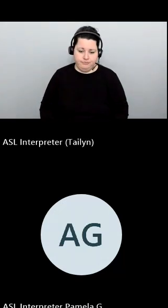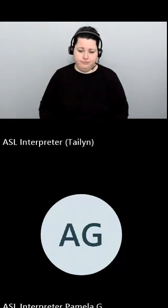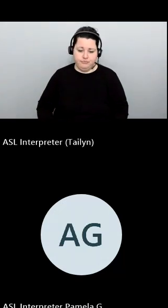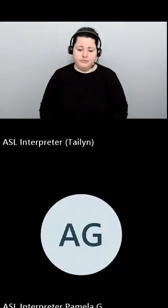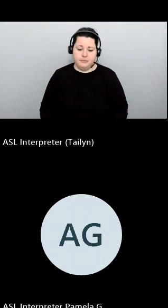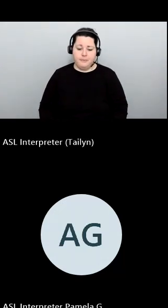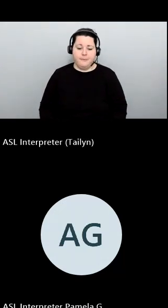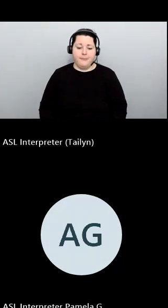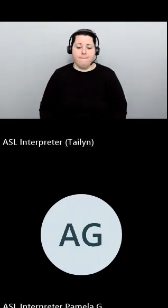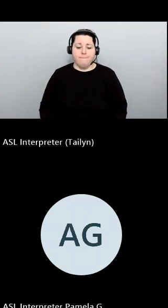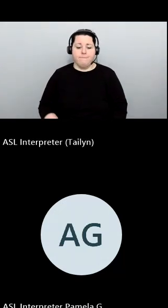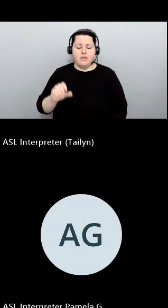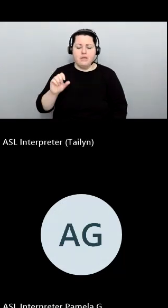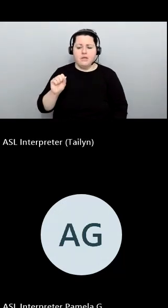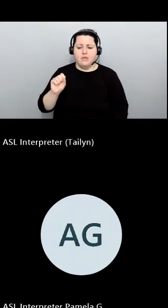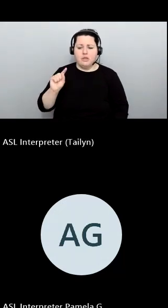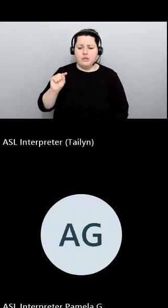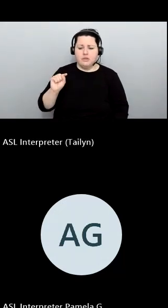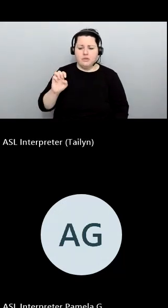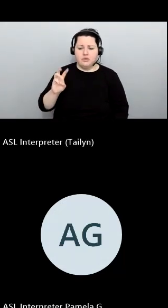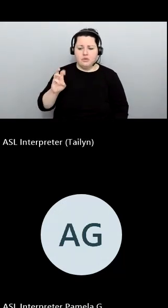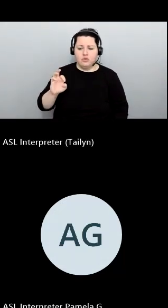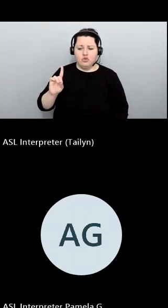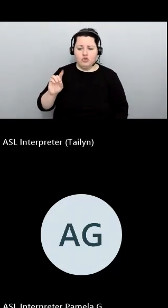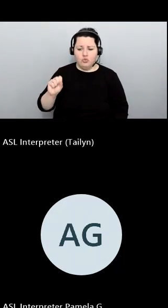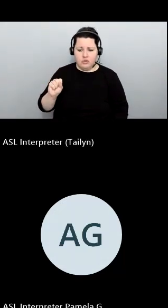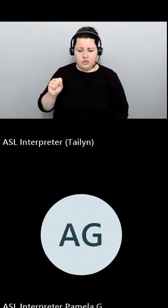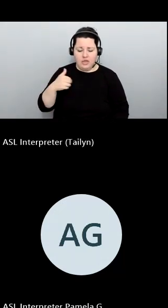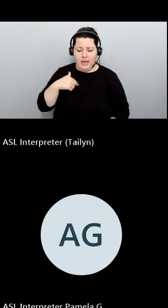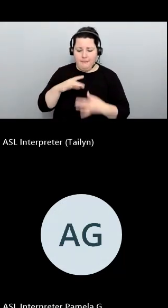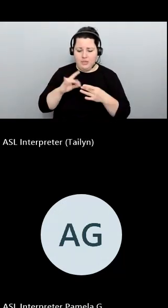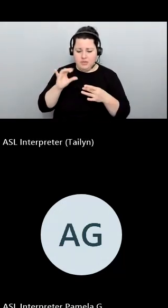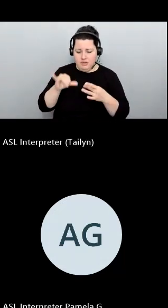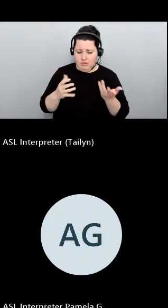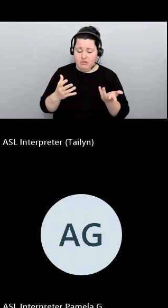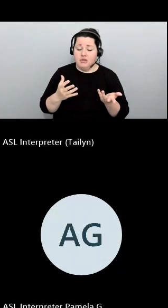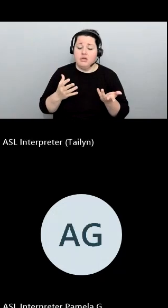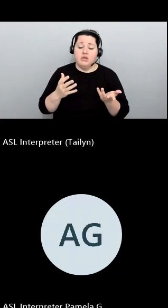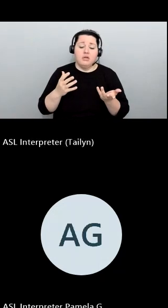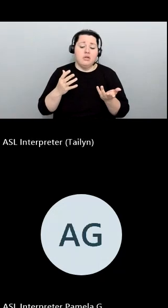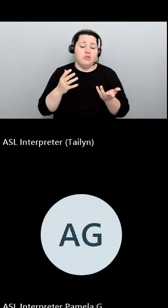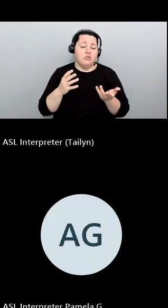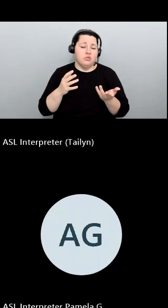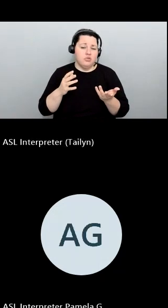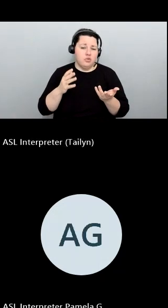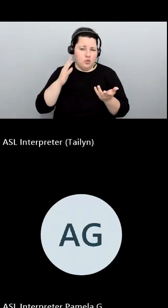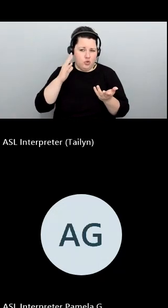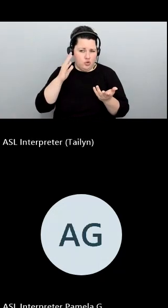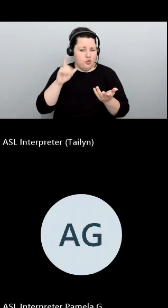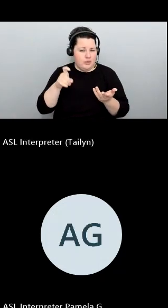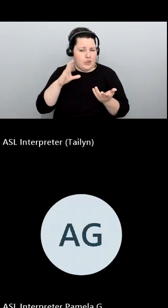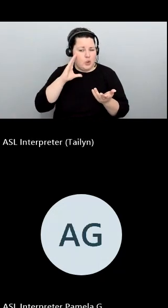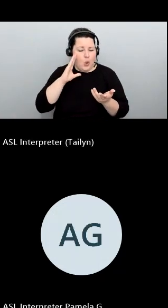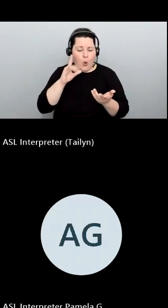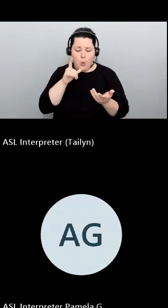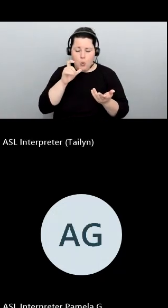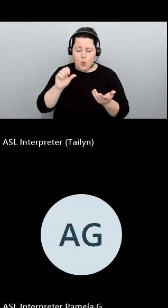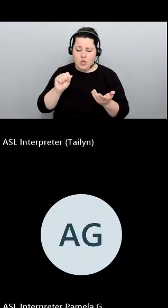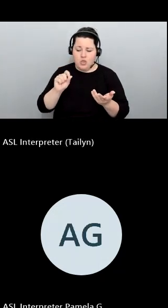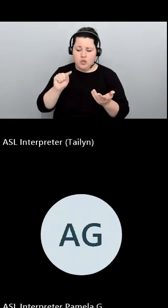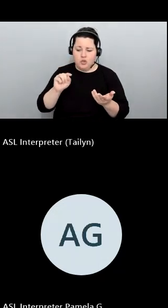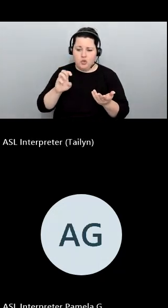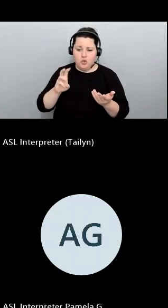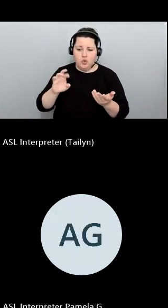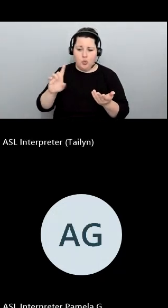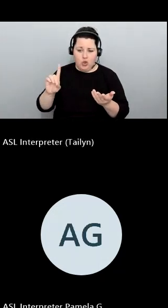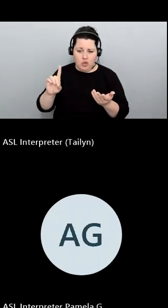I brought up stewards a little bit earlier. It's important for you to know who your stewards are. And again, I'll go